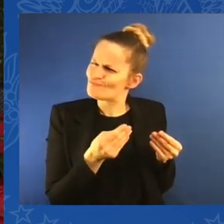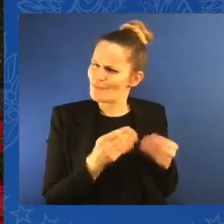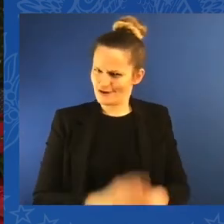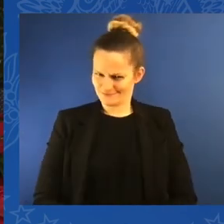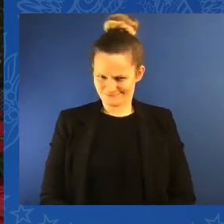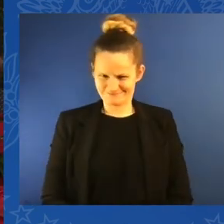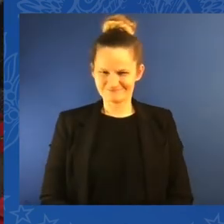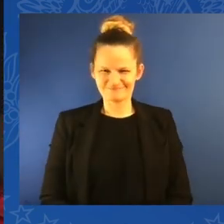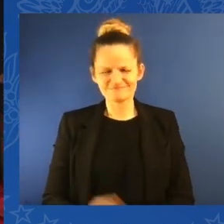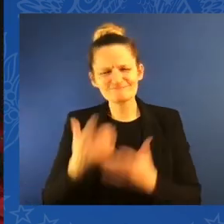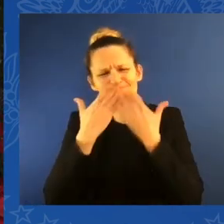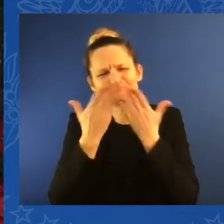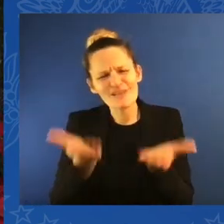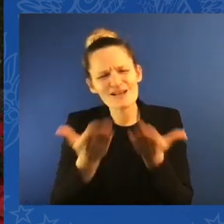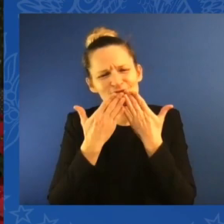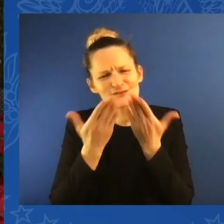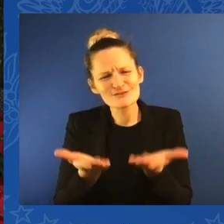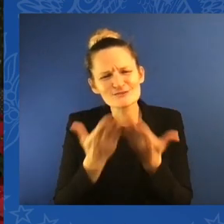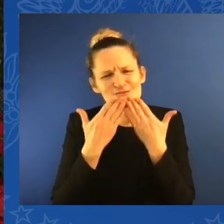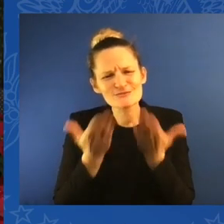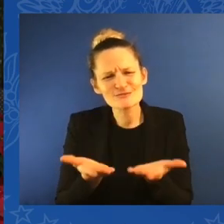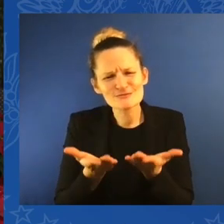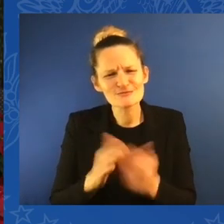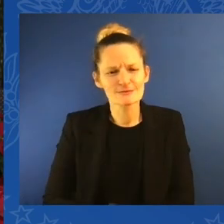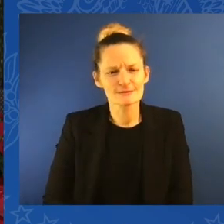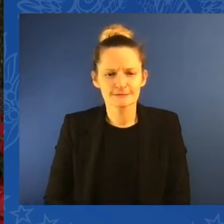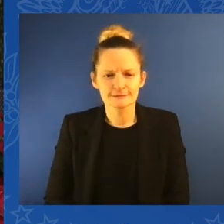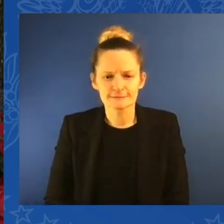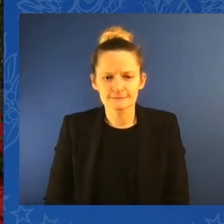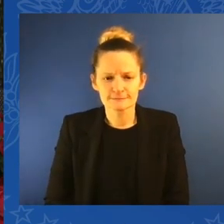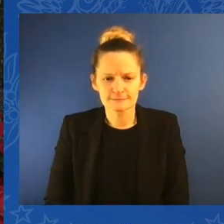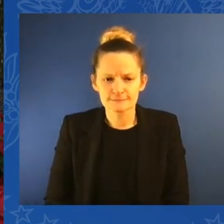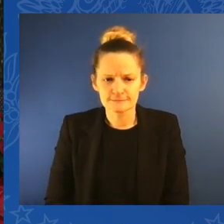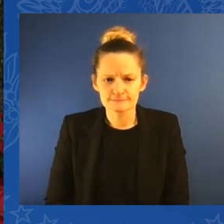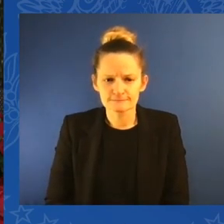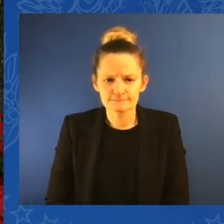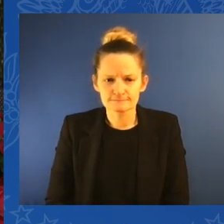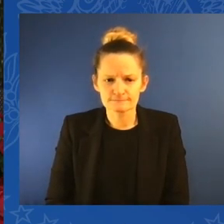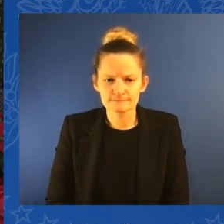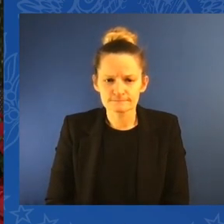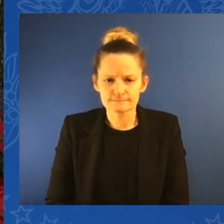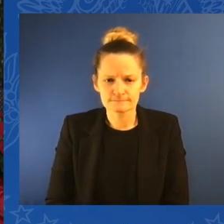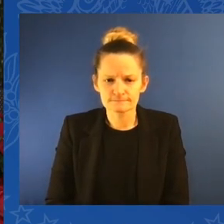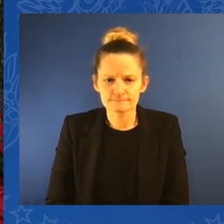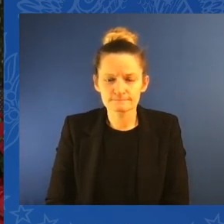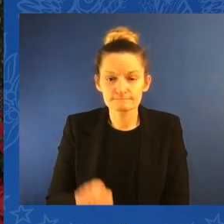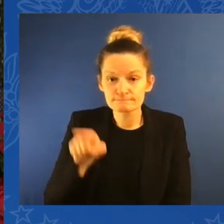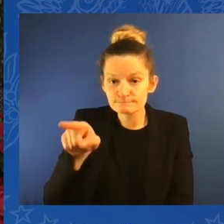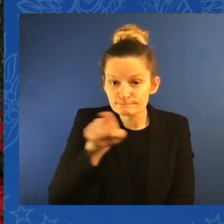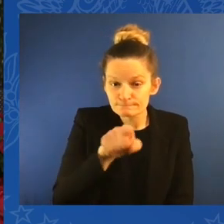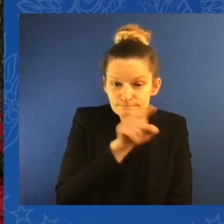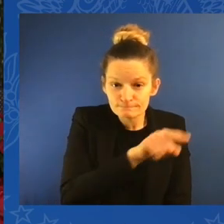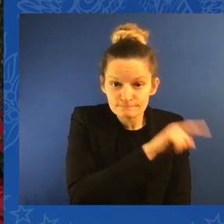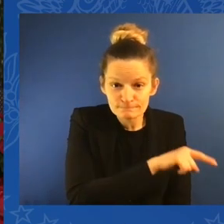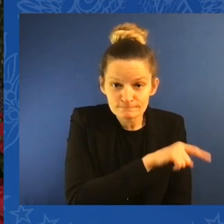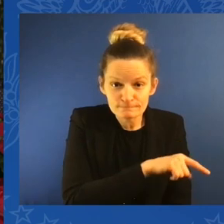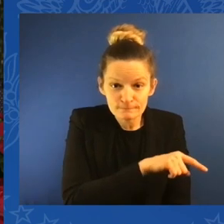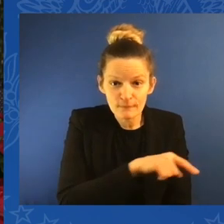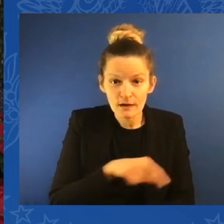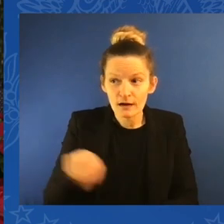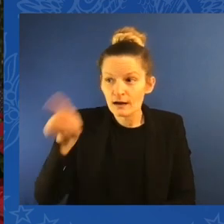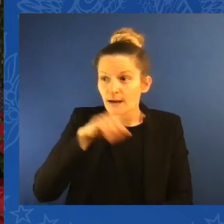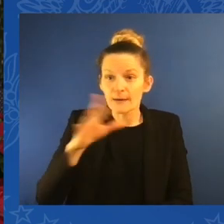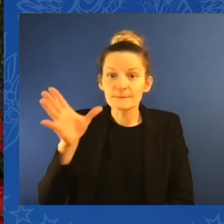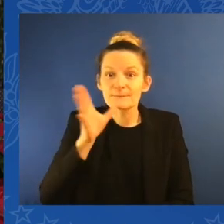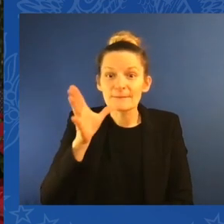And to all you parents, be strong. We spend a lot of time in children's hospital with patients, too. It's going to be okay. And you